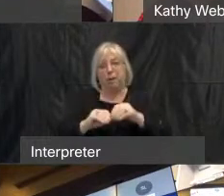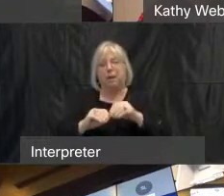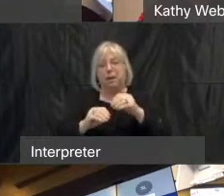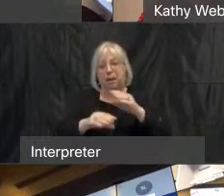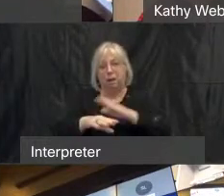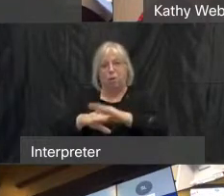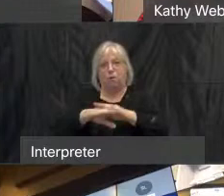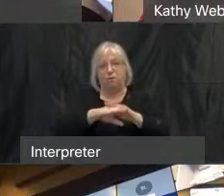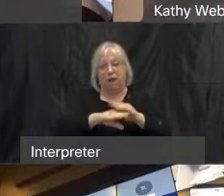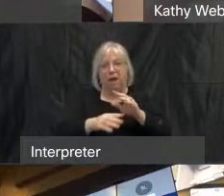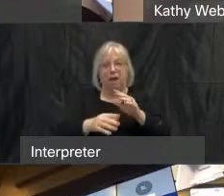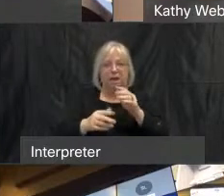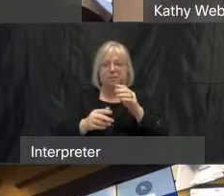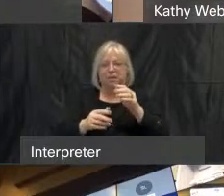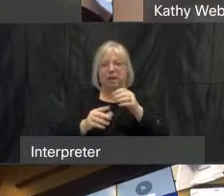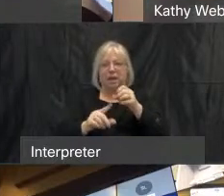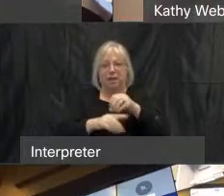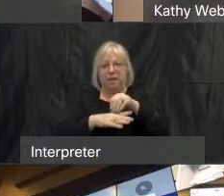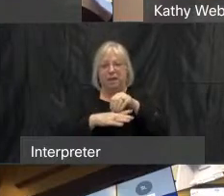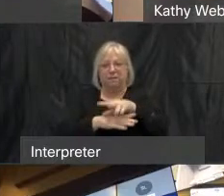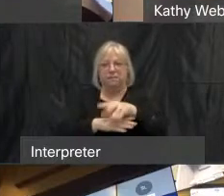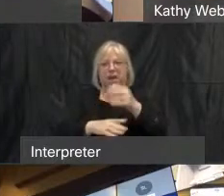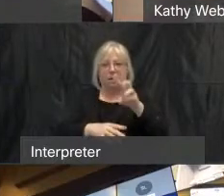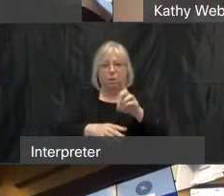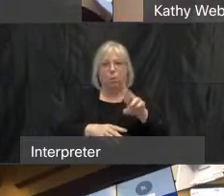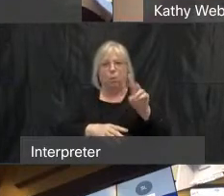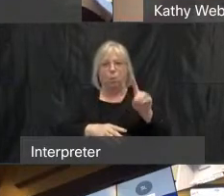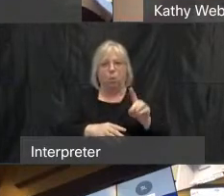to notify me or any other board member